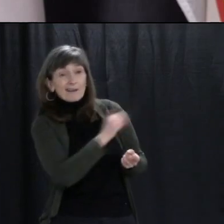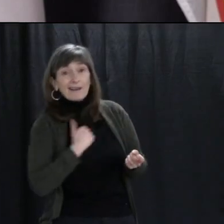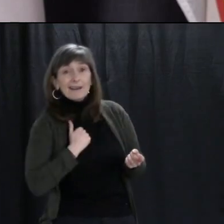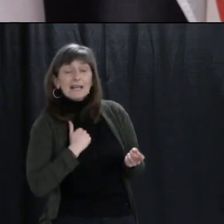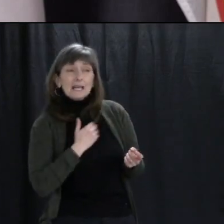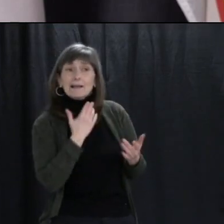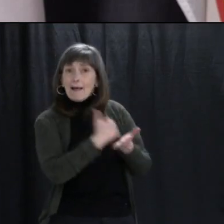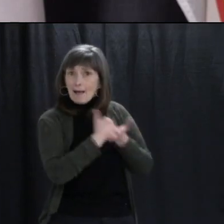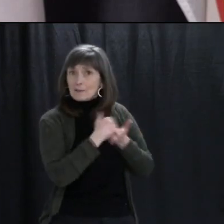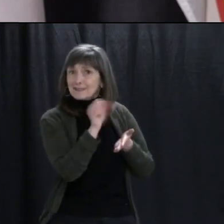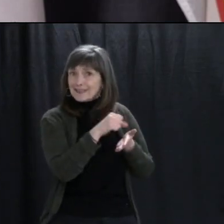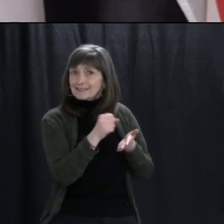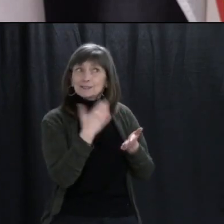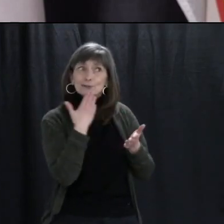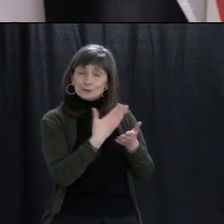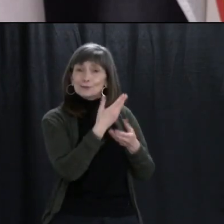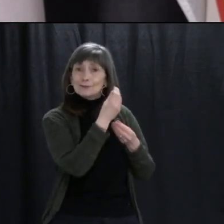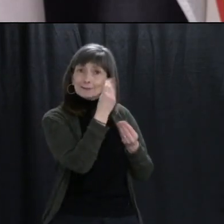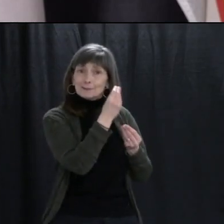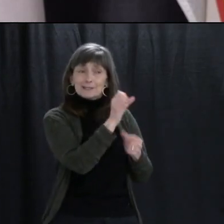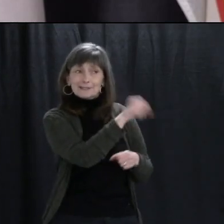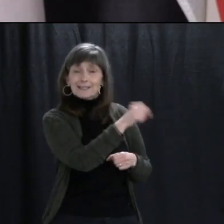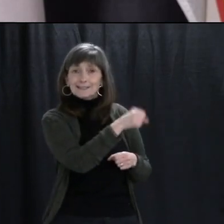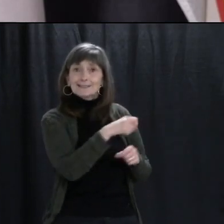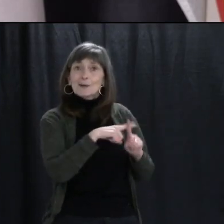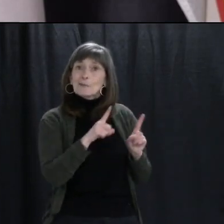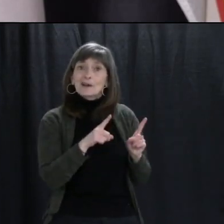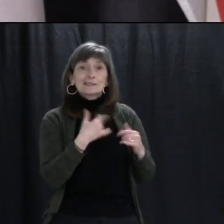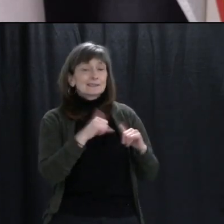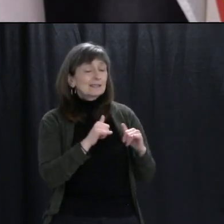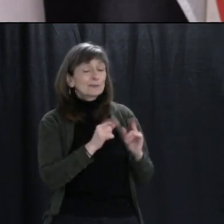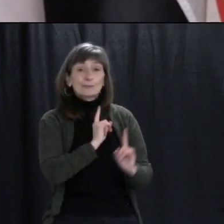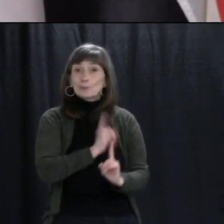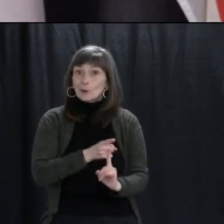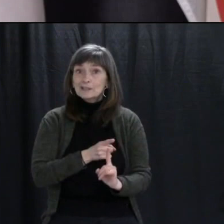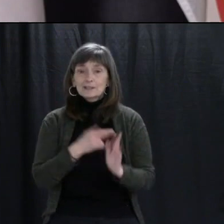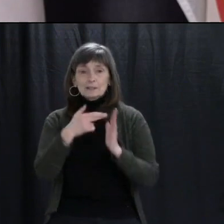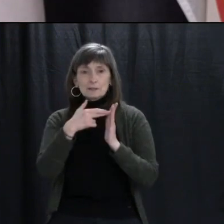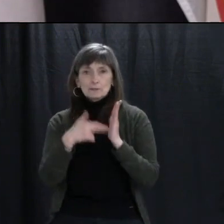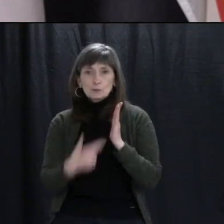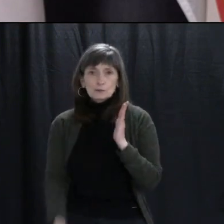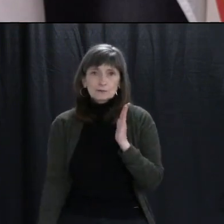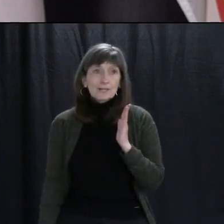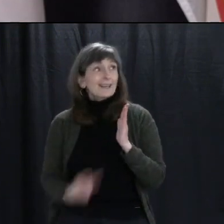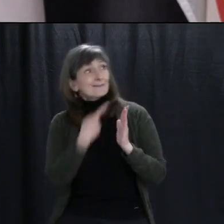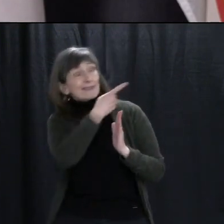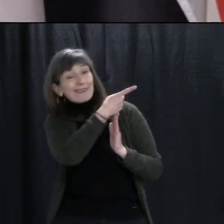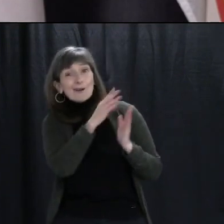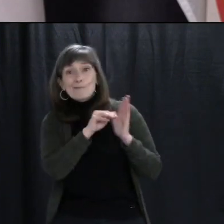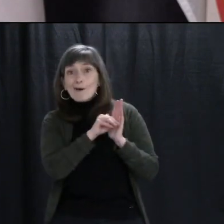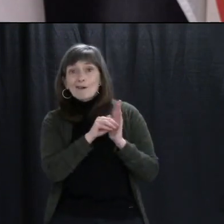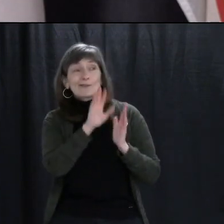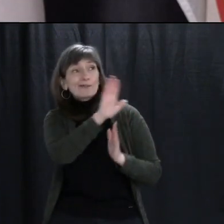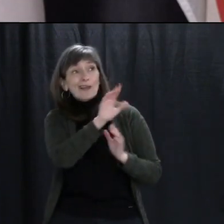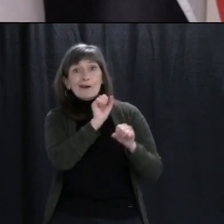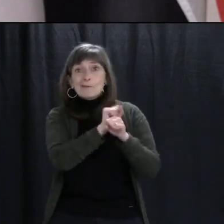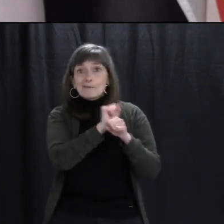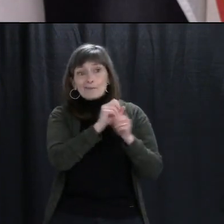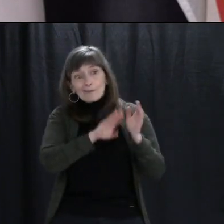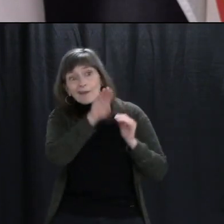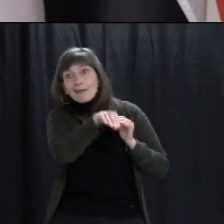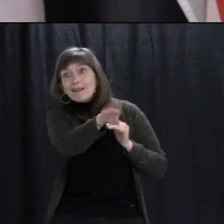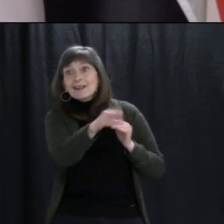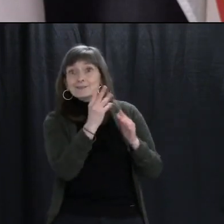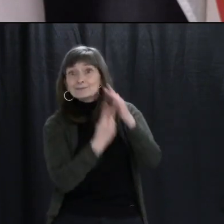But more importantly is follow the rules, follow the guidelines that we put in place. Regardless of the model, what we know that works best, the best